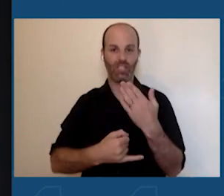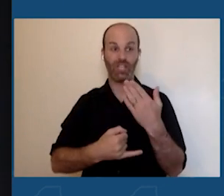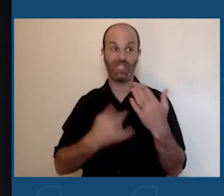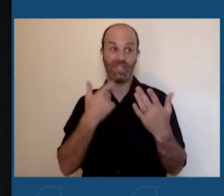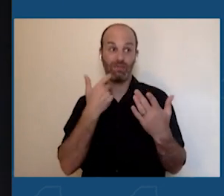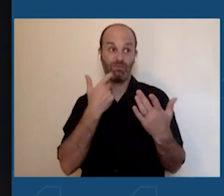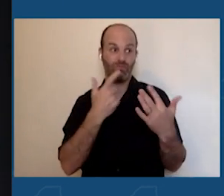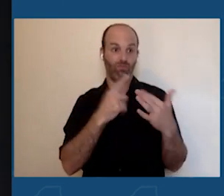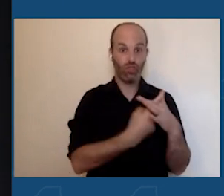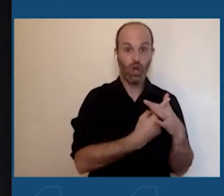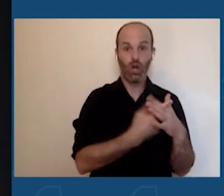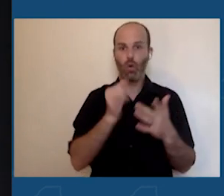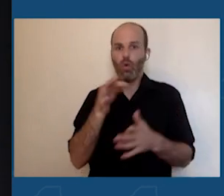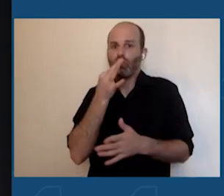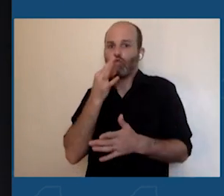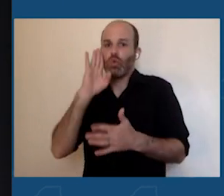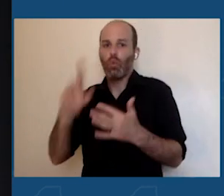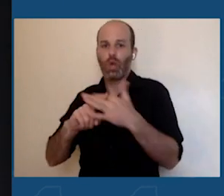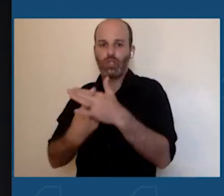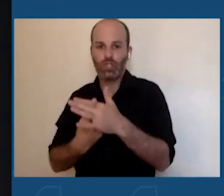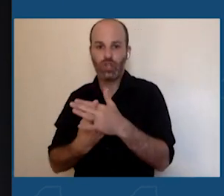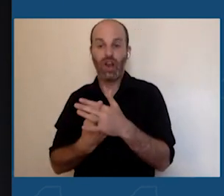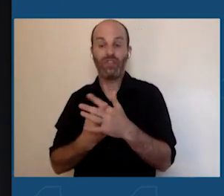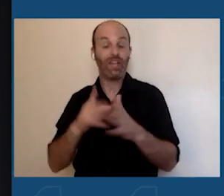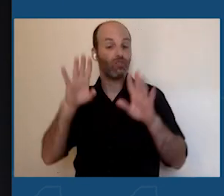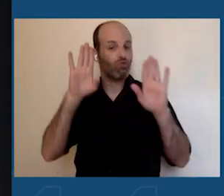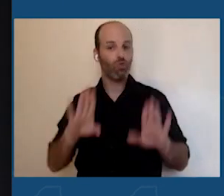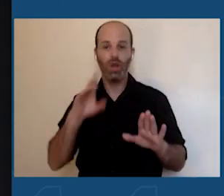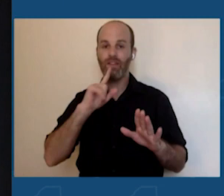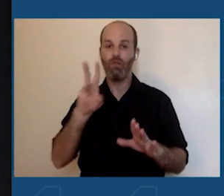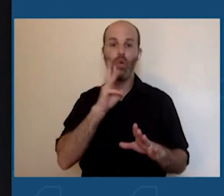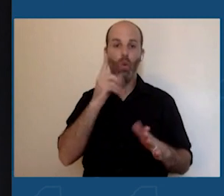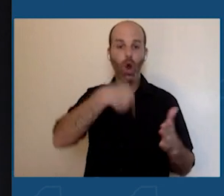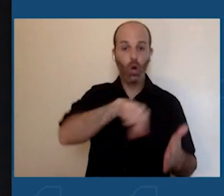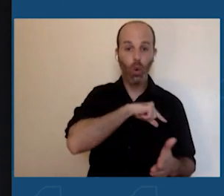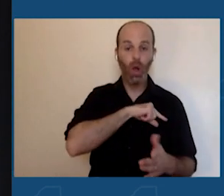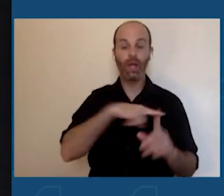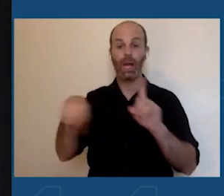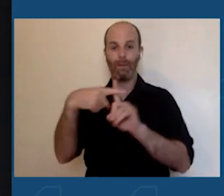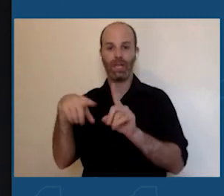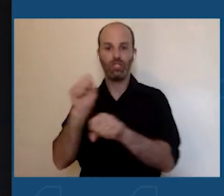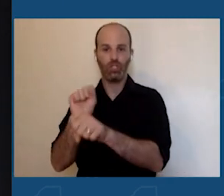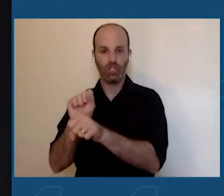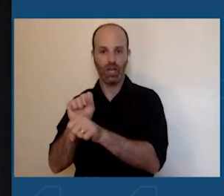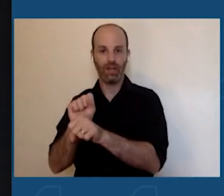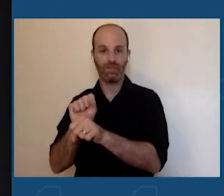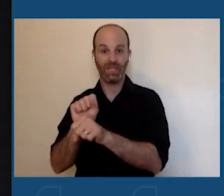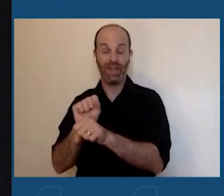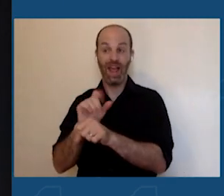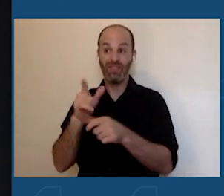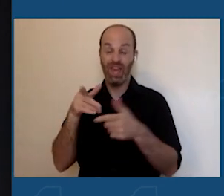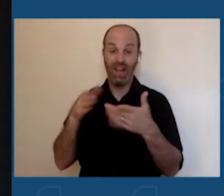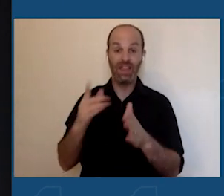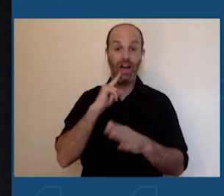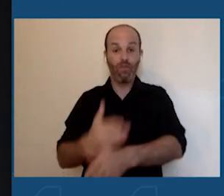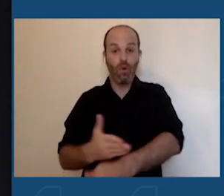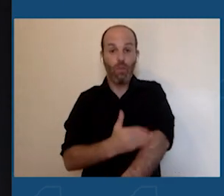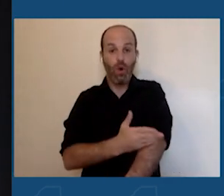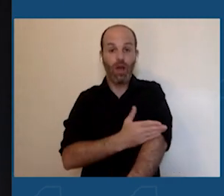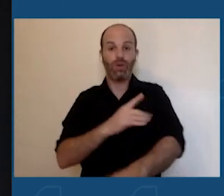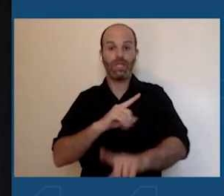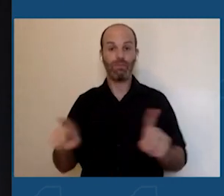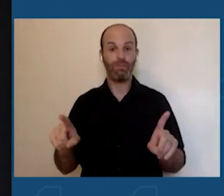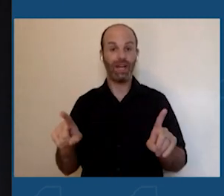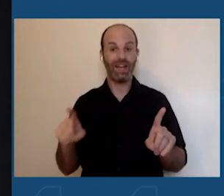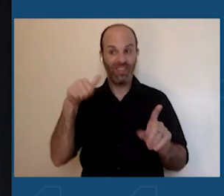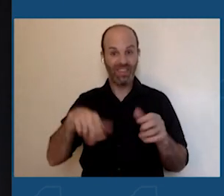for jobs and great for water quality, and are allowing us to make progress. But this problem is